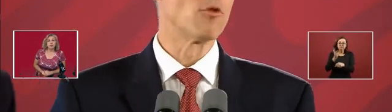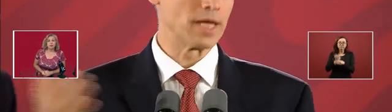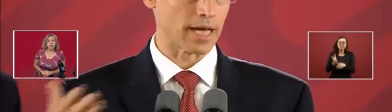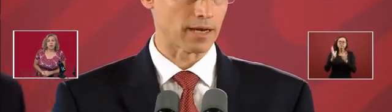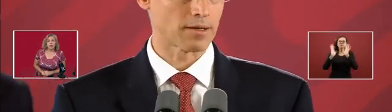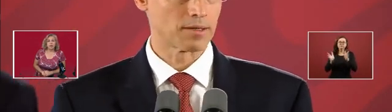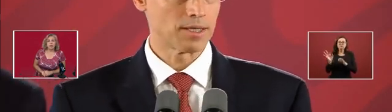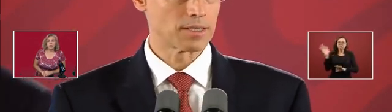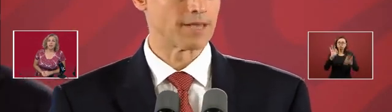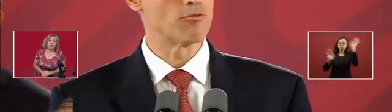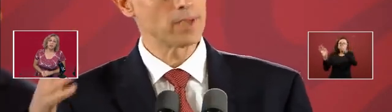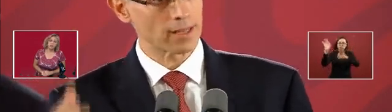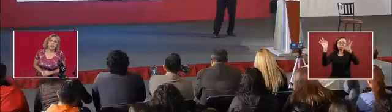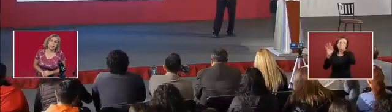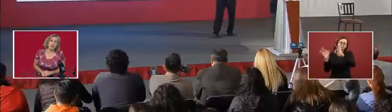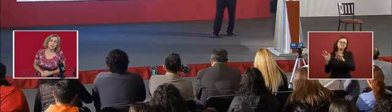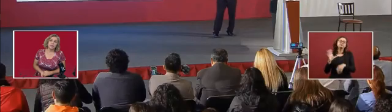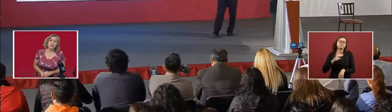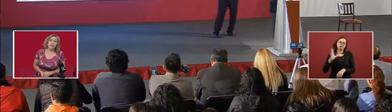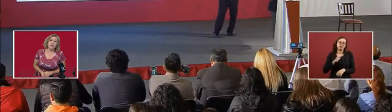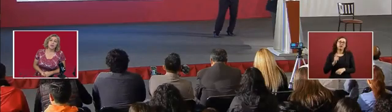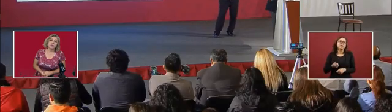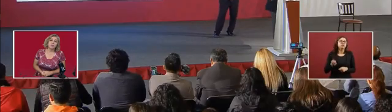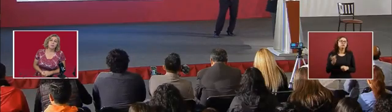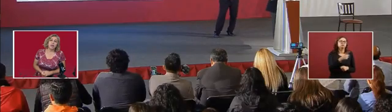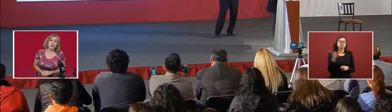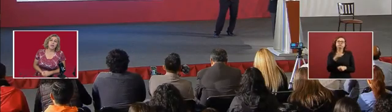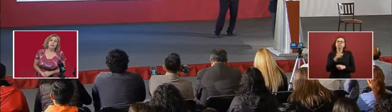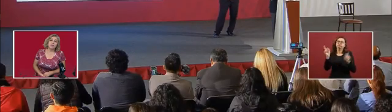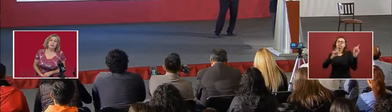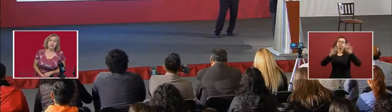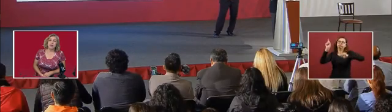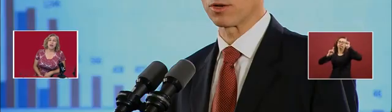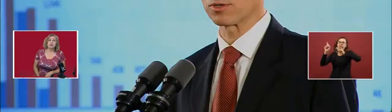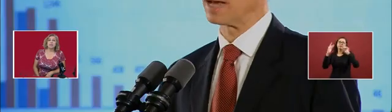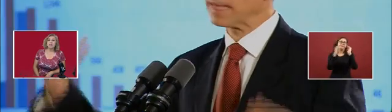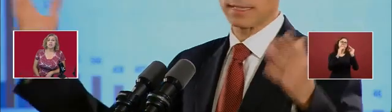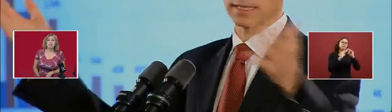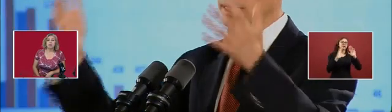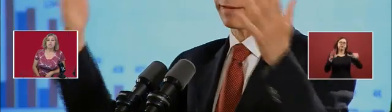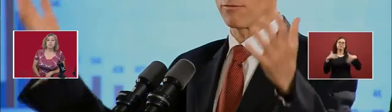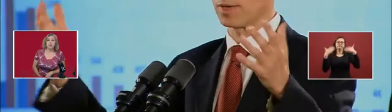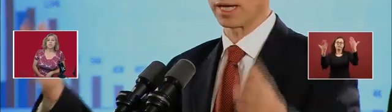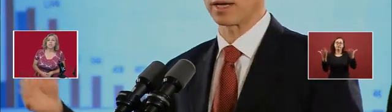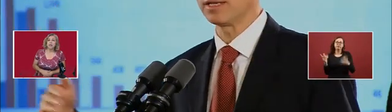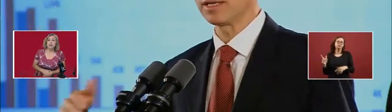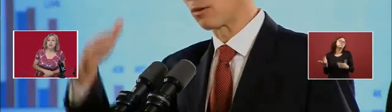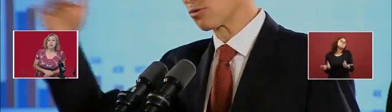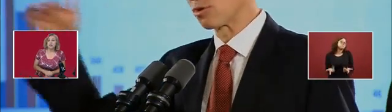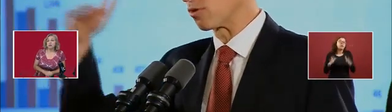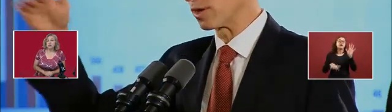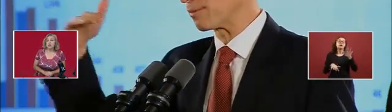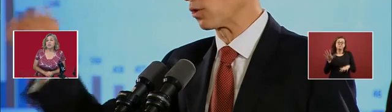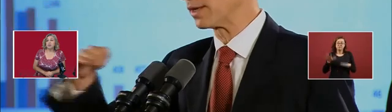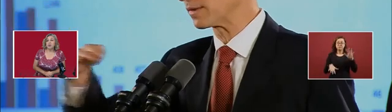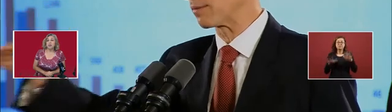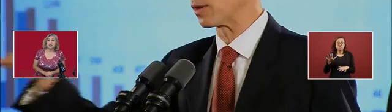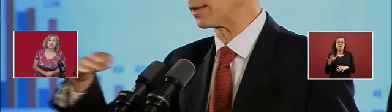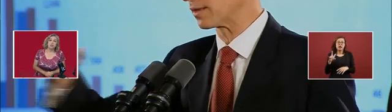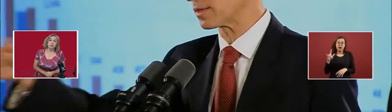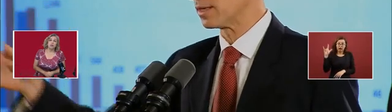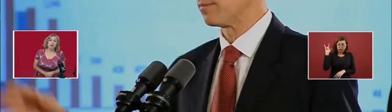born, and there's chemical products that you can put in receptacles in order that the larvae